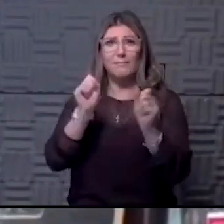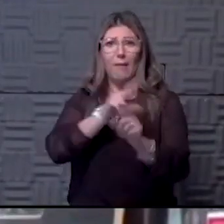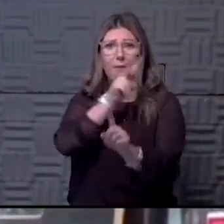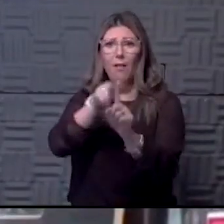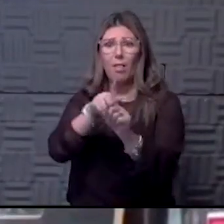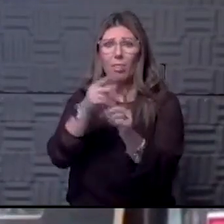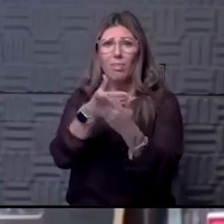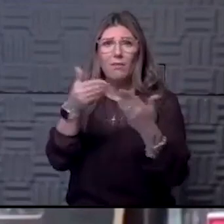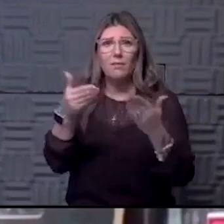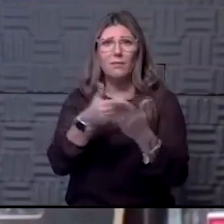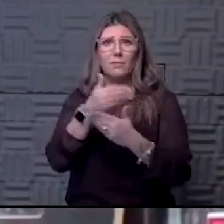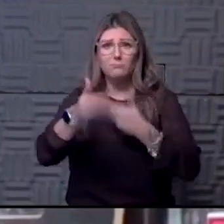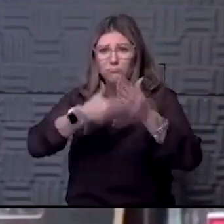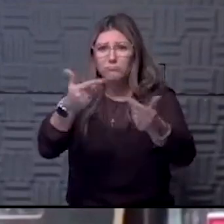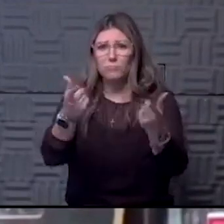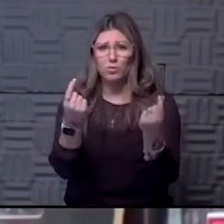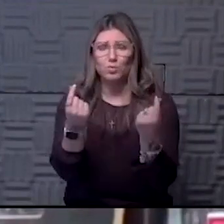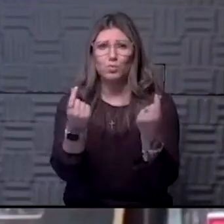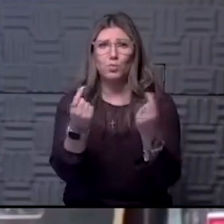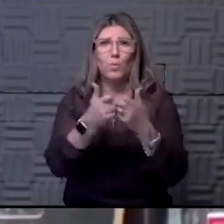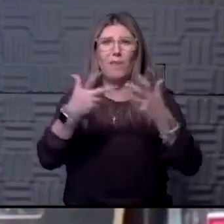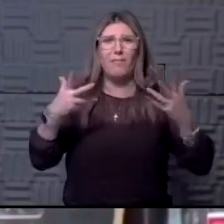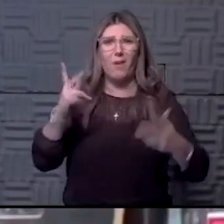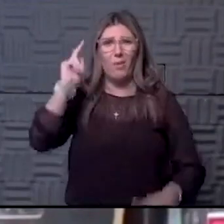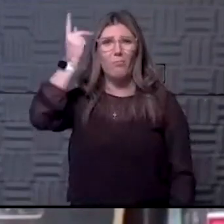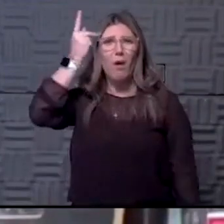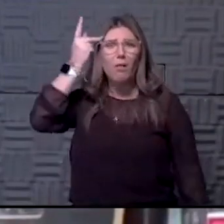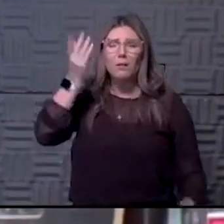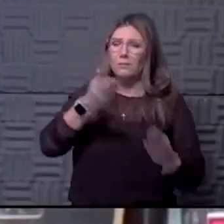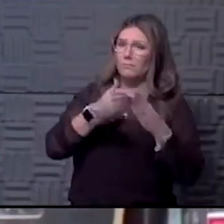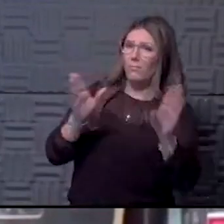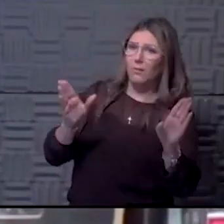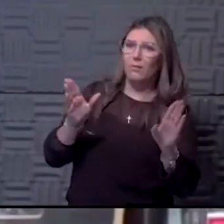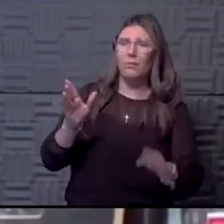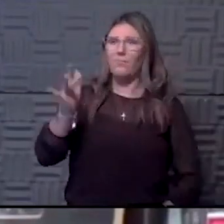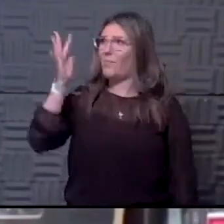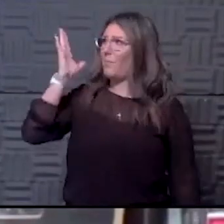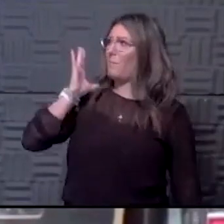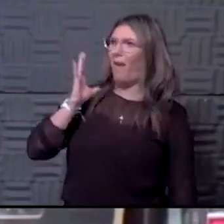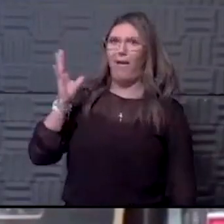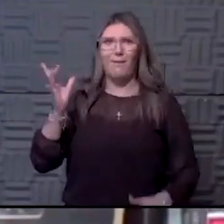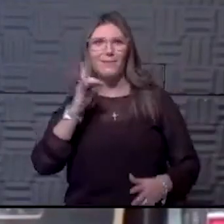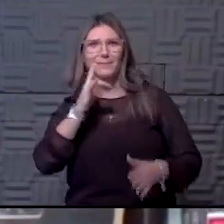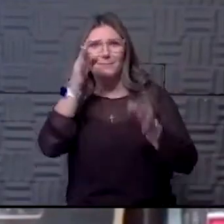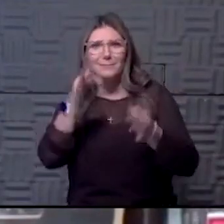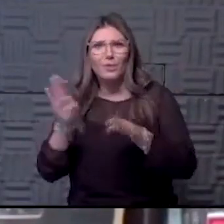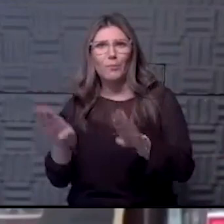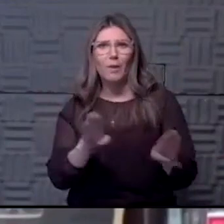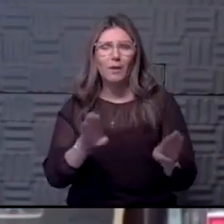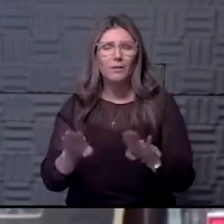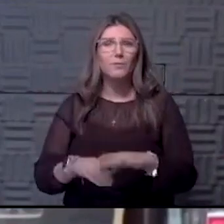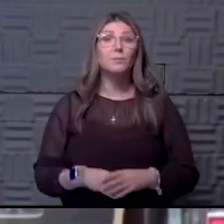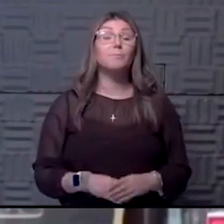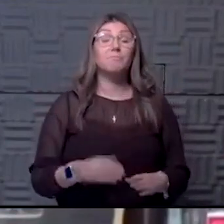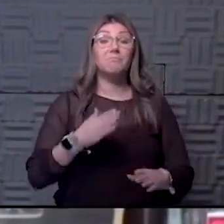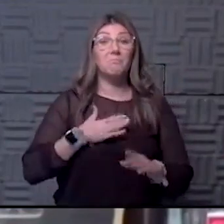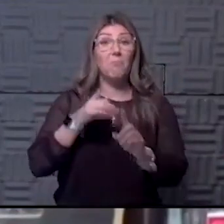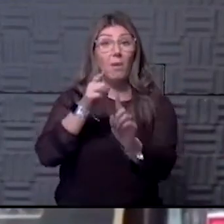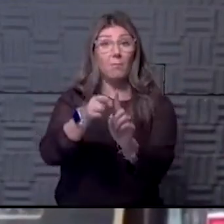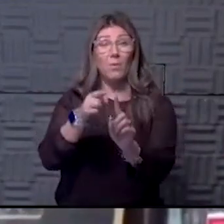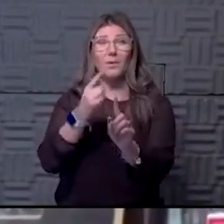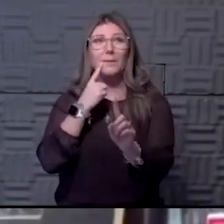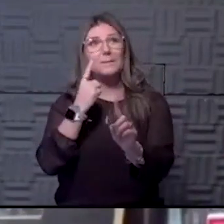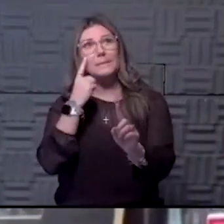the politics of this broader issue of past behavior. But my point, I suppose, is